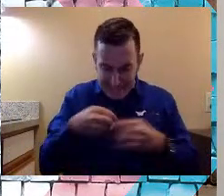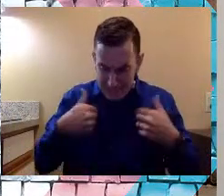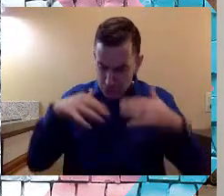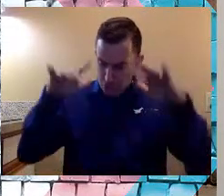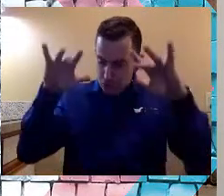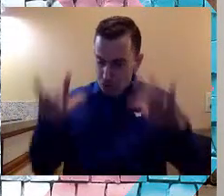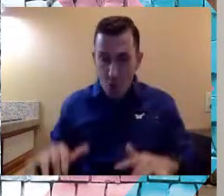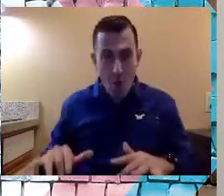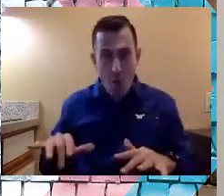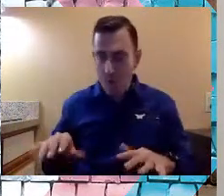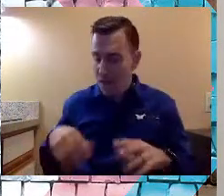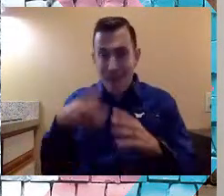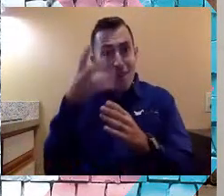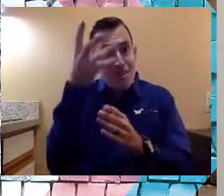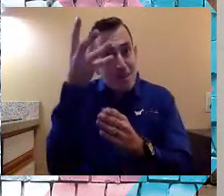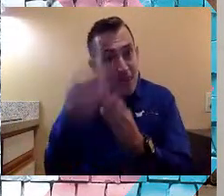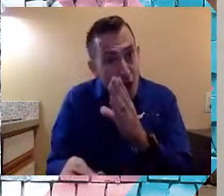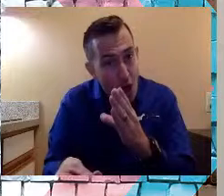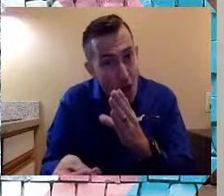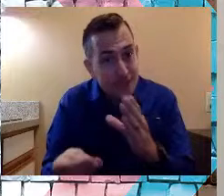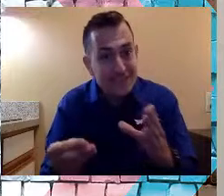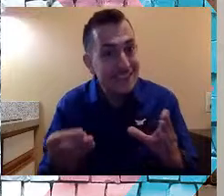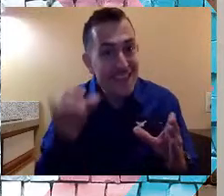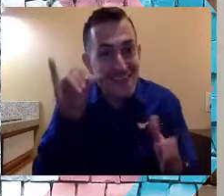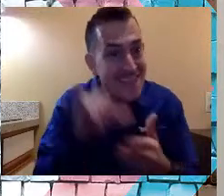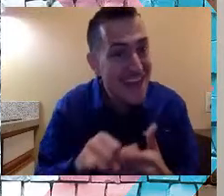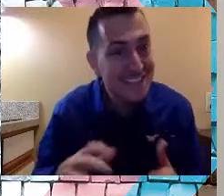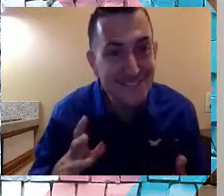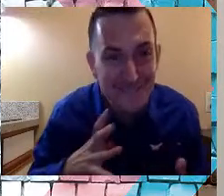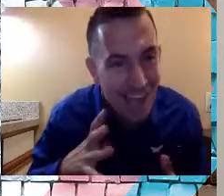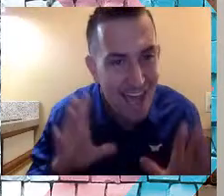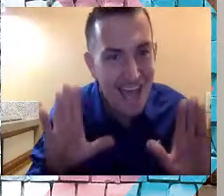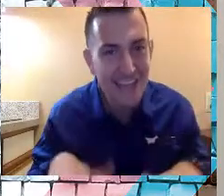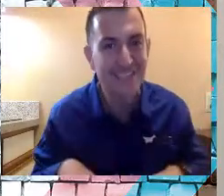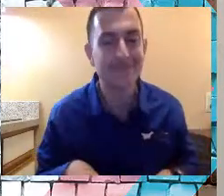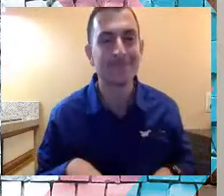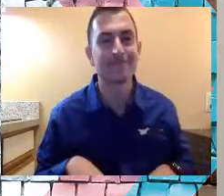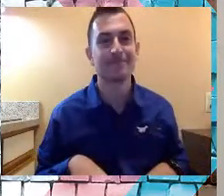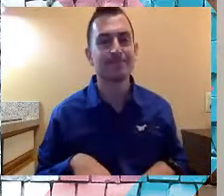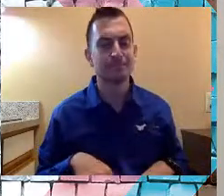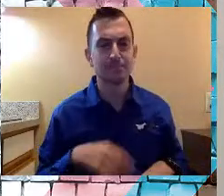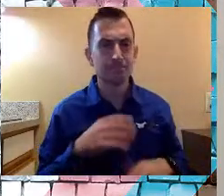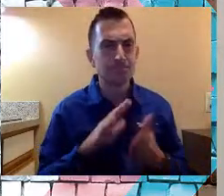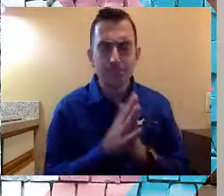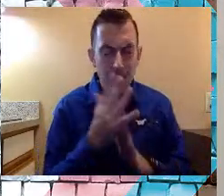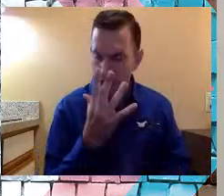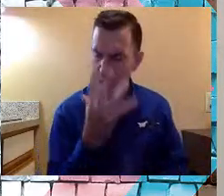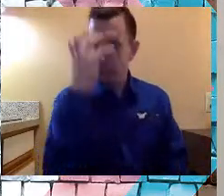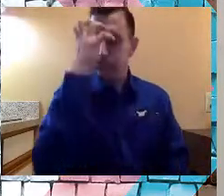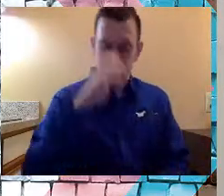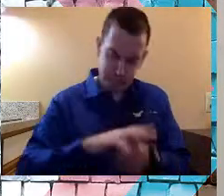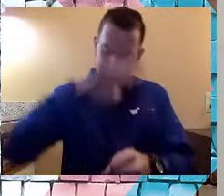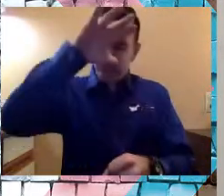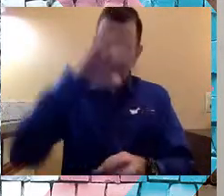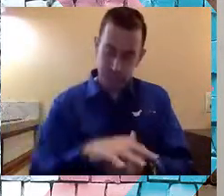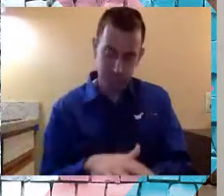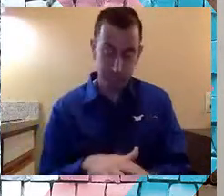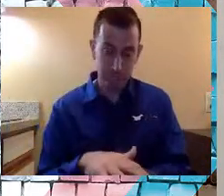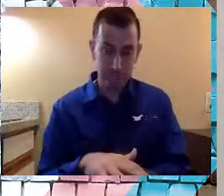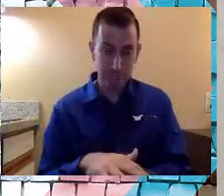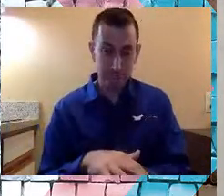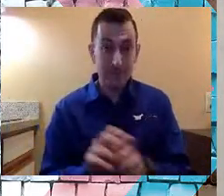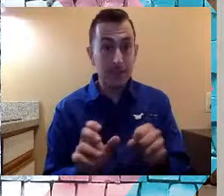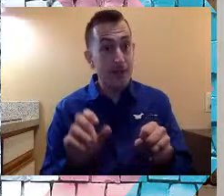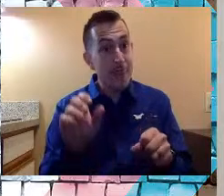them. Looks cold. It's okay to get mad. Oh my goodness, when I first saw this